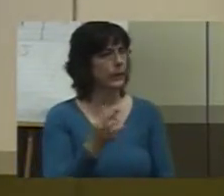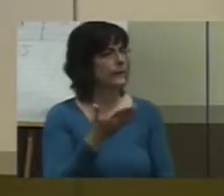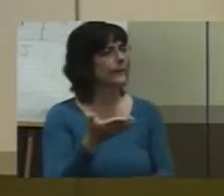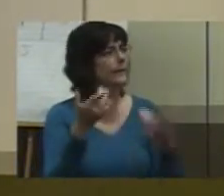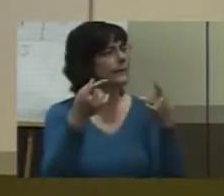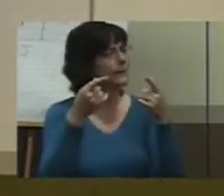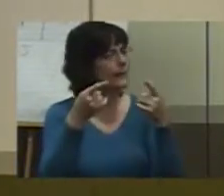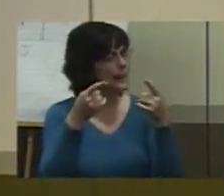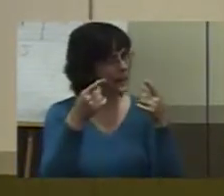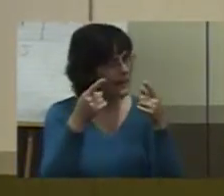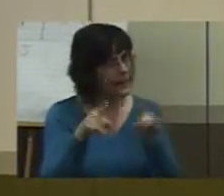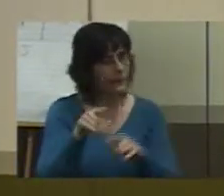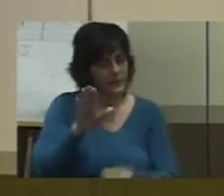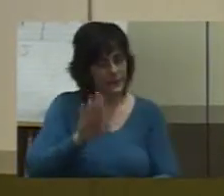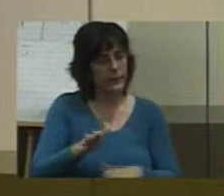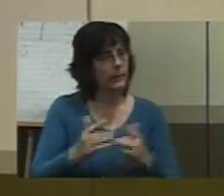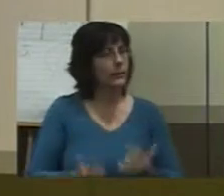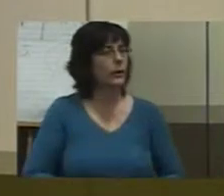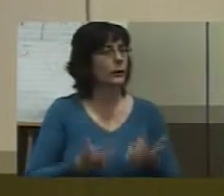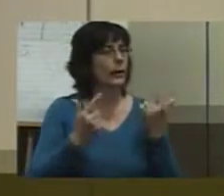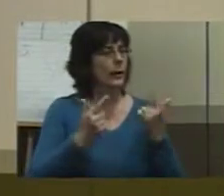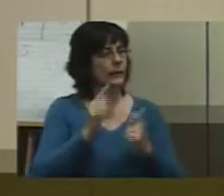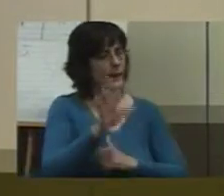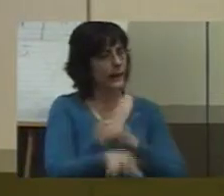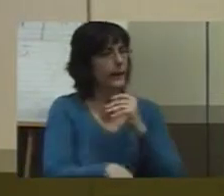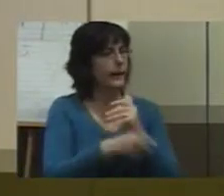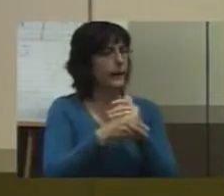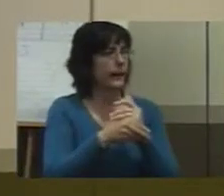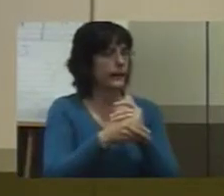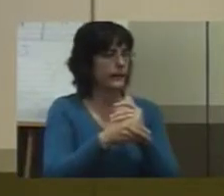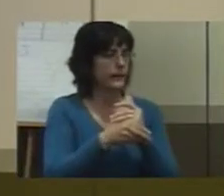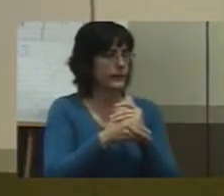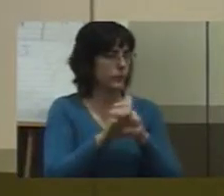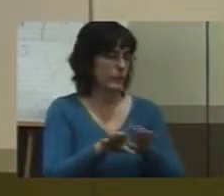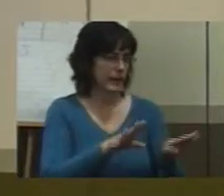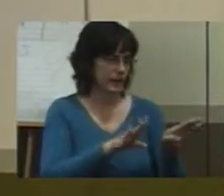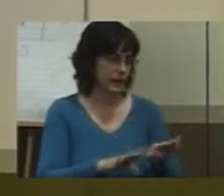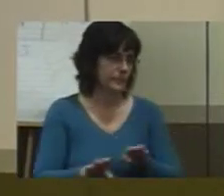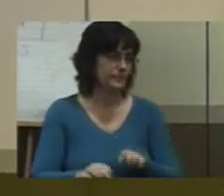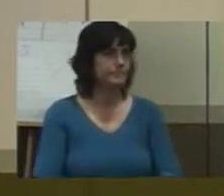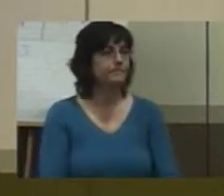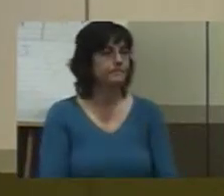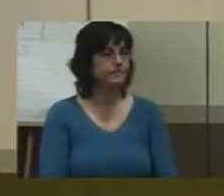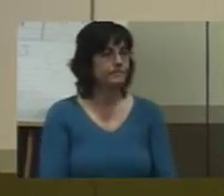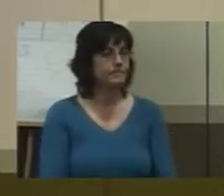things going on in the student's life that's contributing to the behavior?